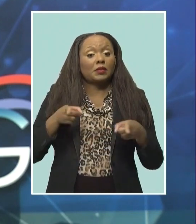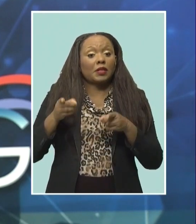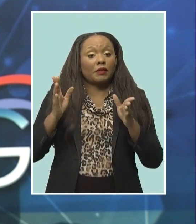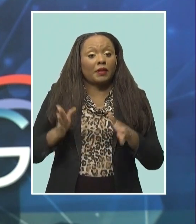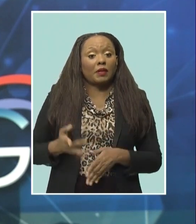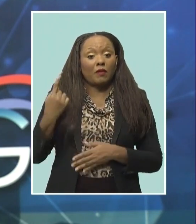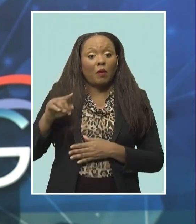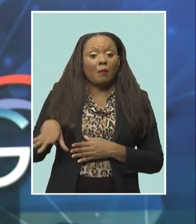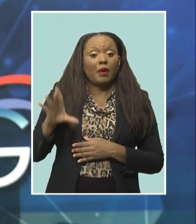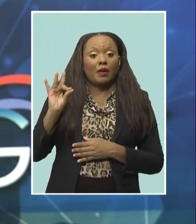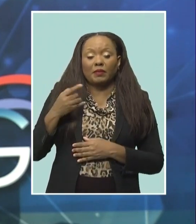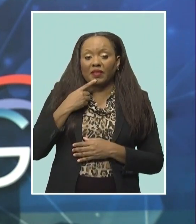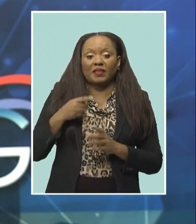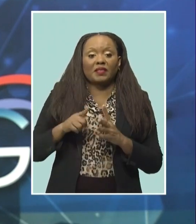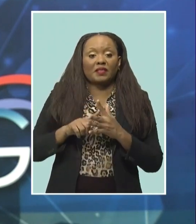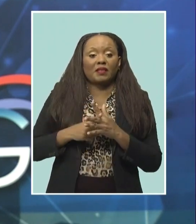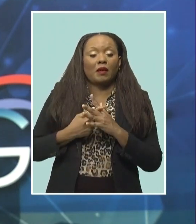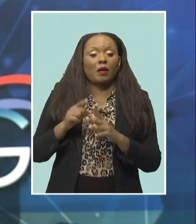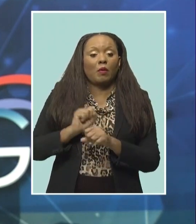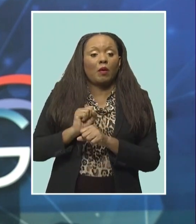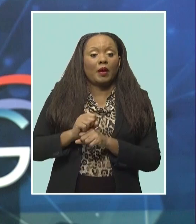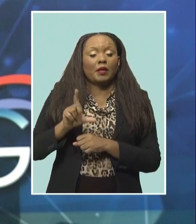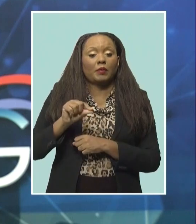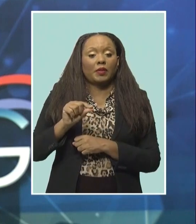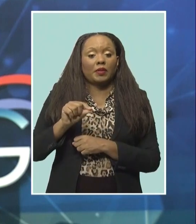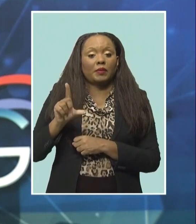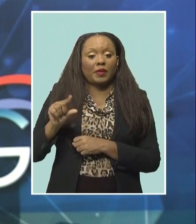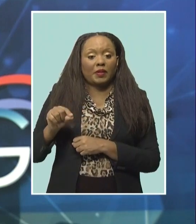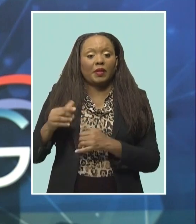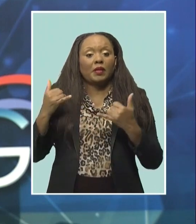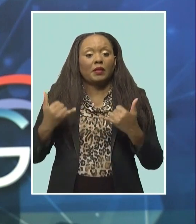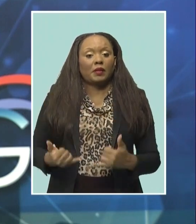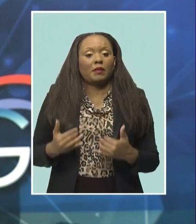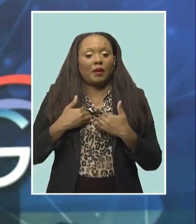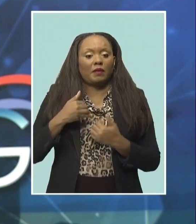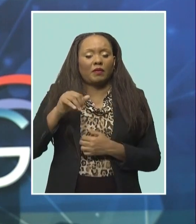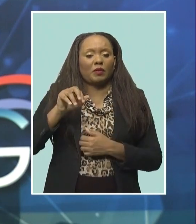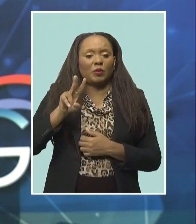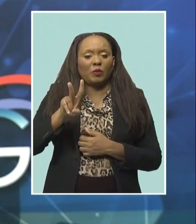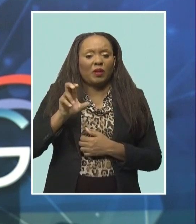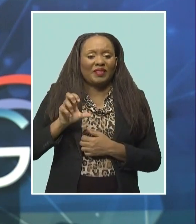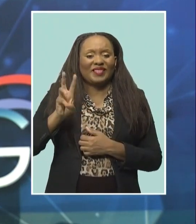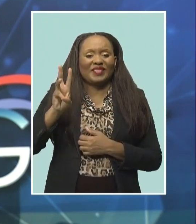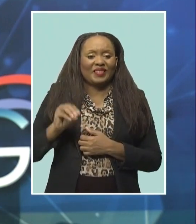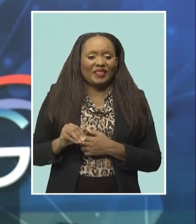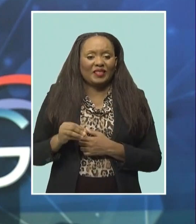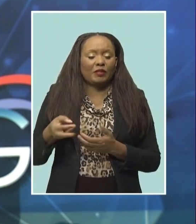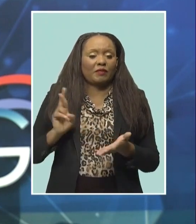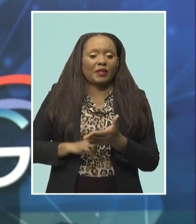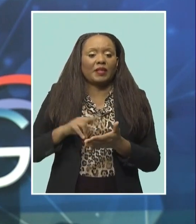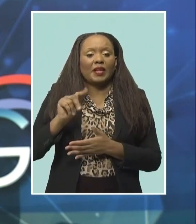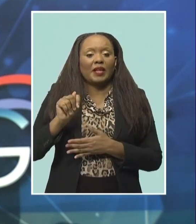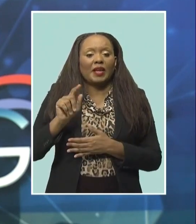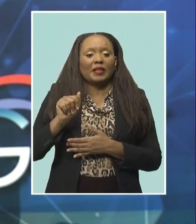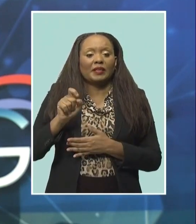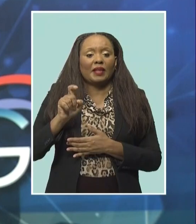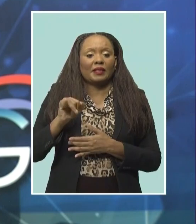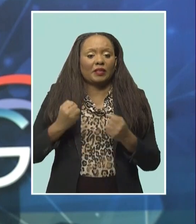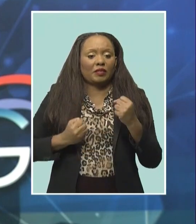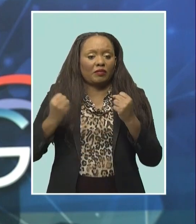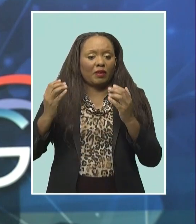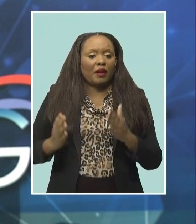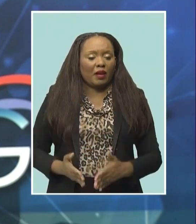program, we will share information on what is a standard drink. We will give bits and pieces on our research. We will also let persons